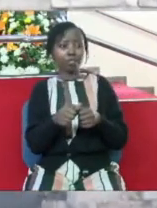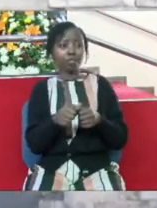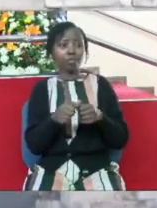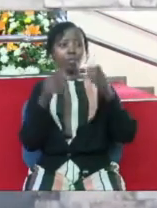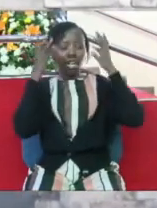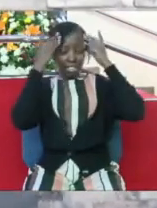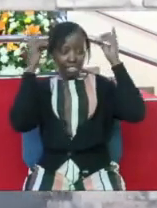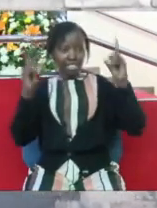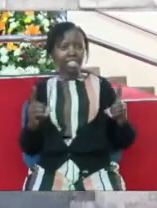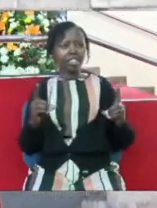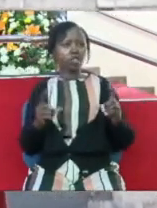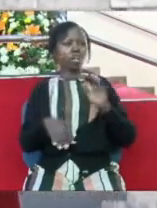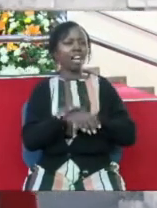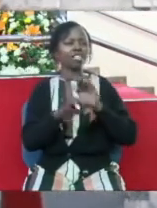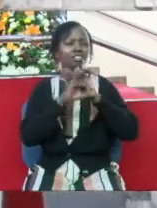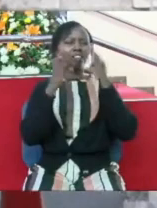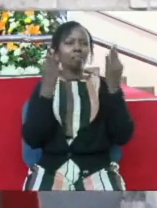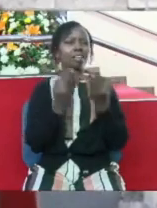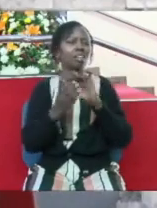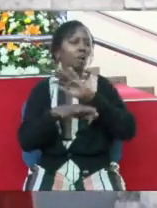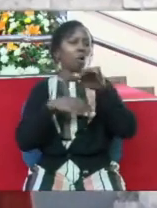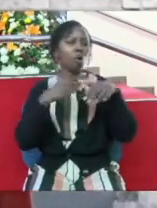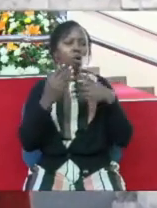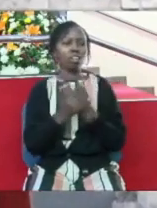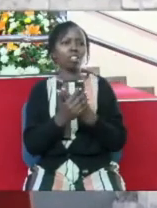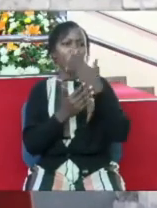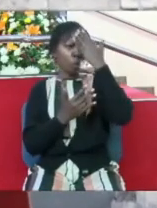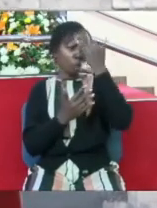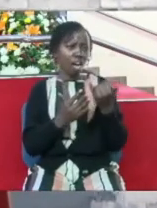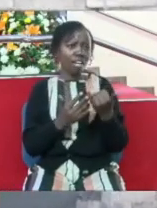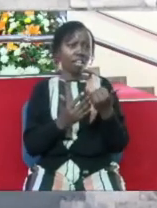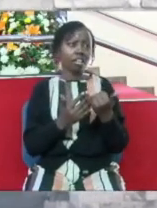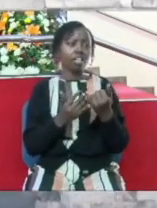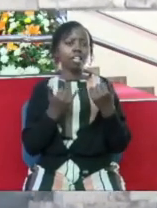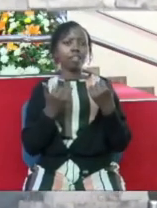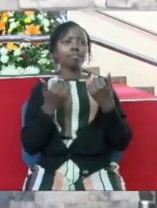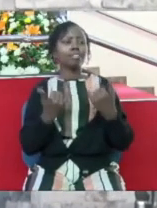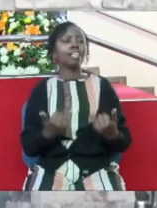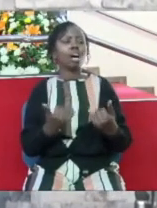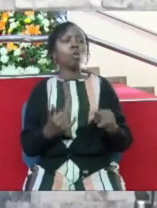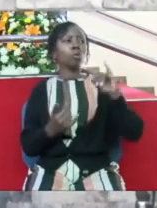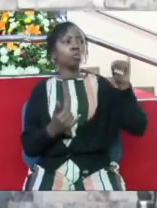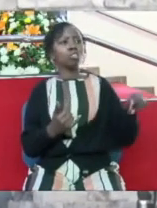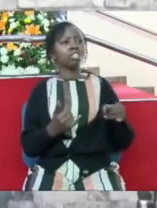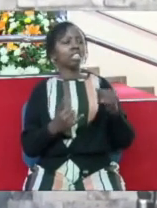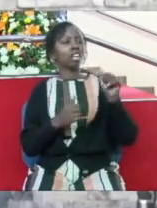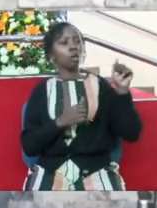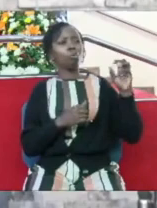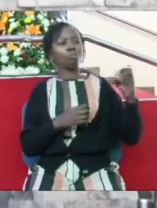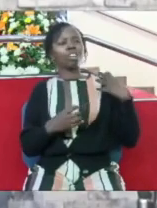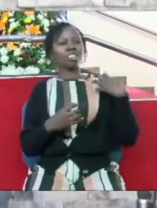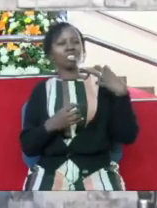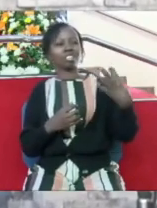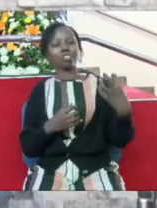two wives, his children, his property because he was now full. Akaamua kuchukua jamii yake kwa sababu alikuwa sasa na mali nyingi. And